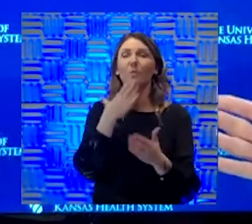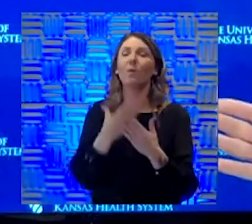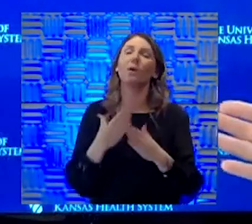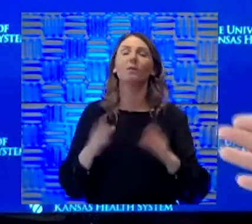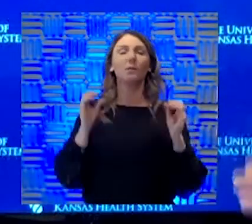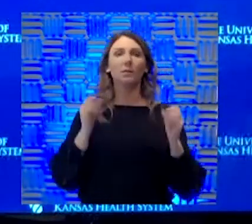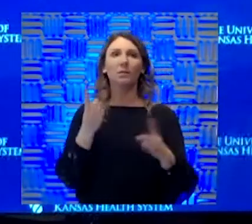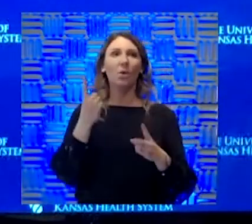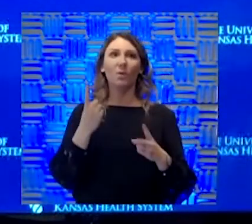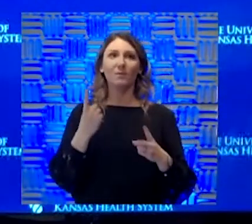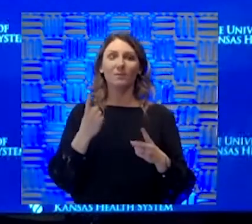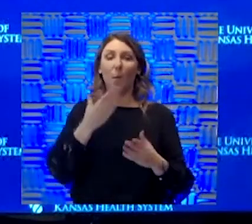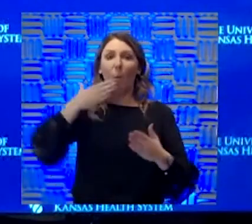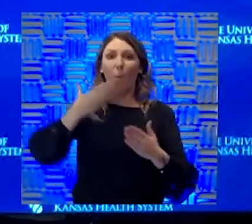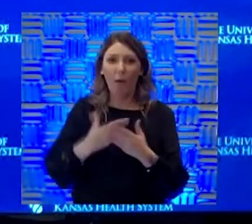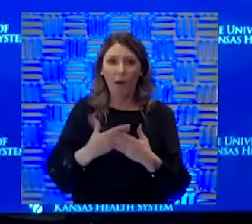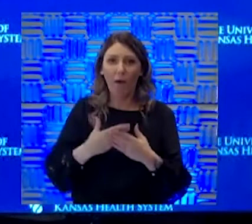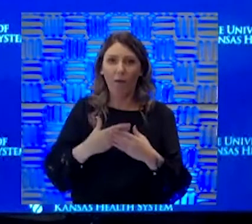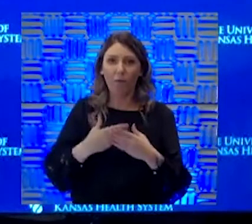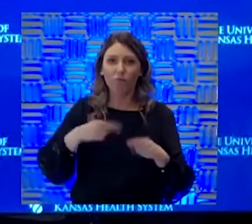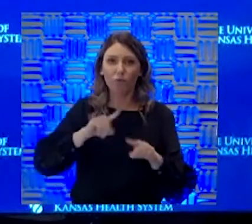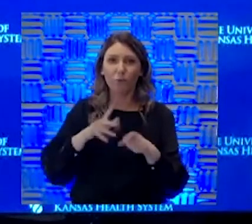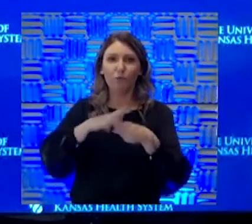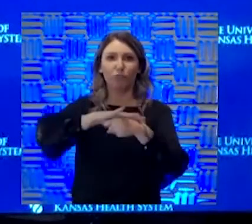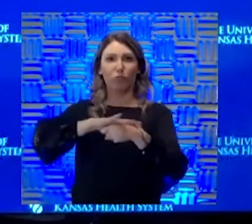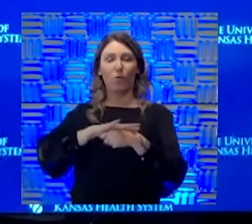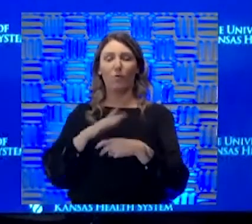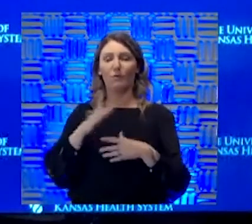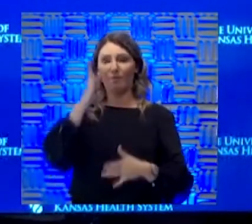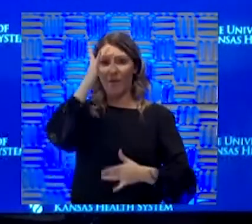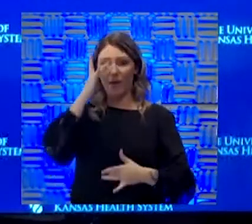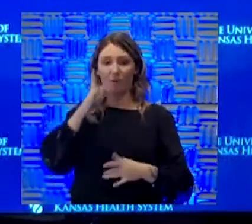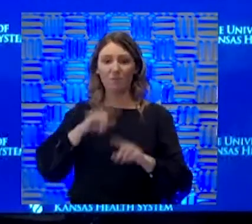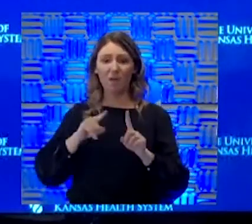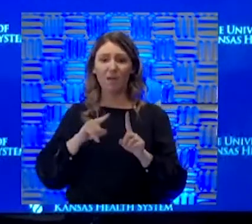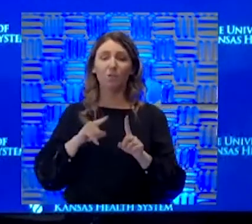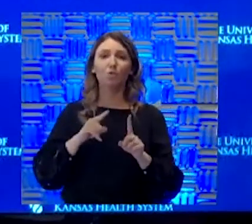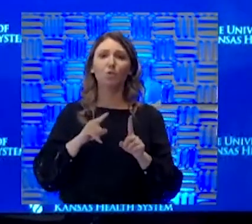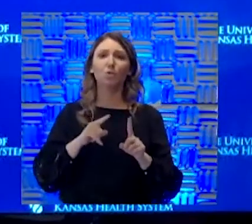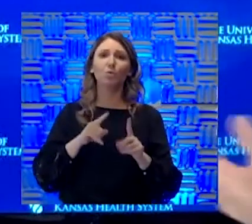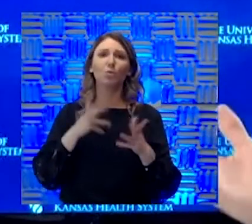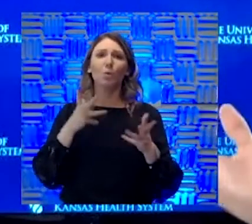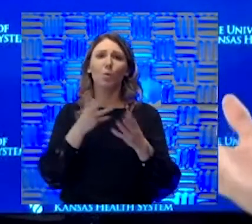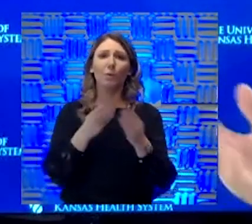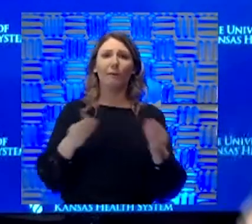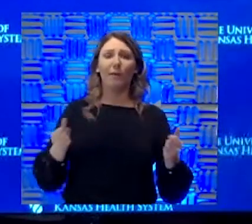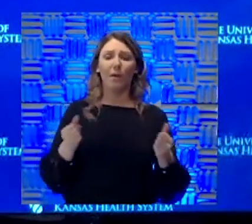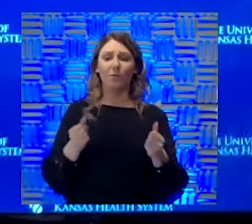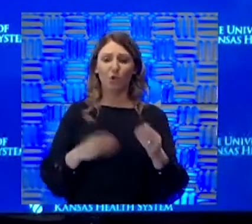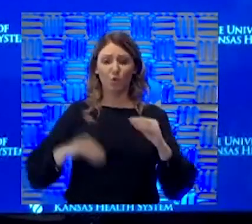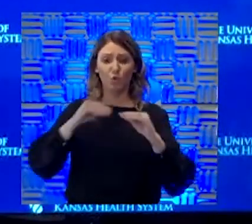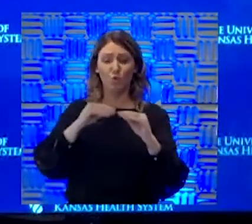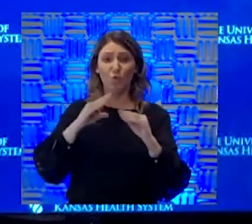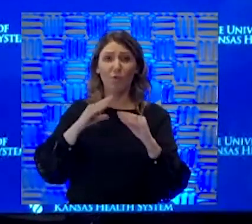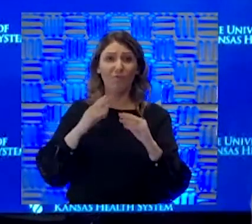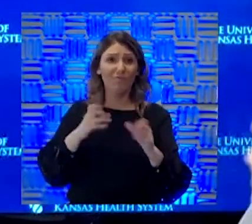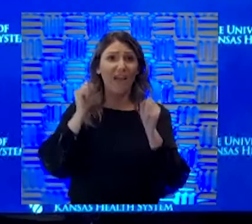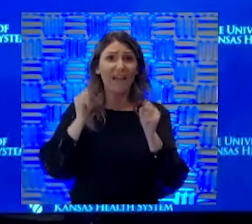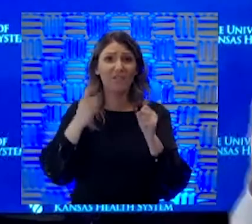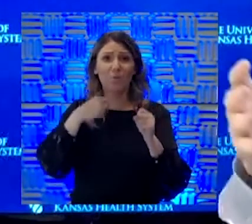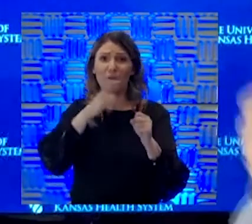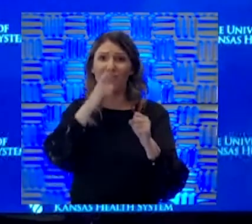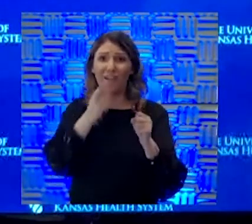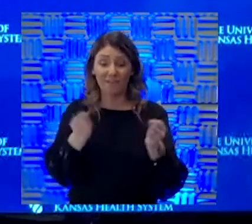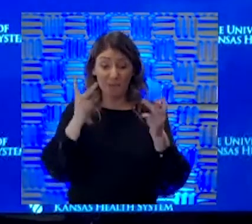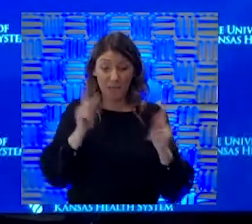well in the coronavirus, but to recover sooner and faster because we're just less dense. Mm-hmm. Not every street corner is full of people